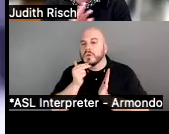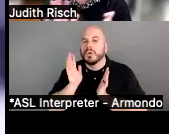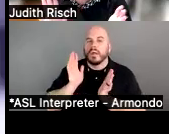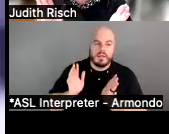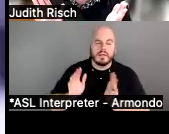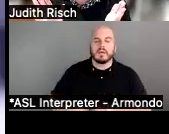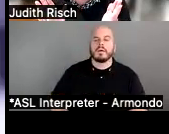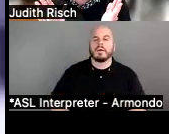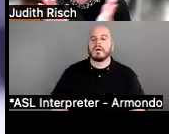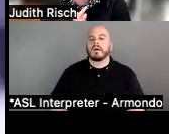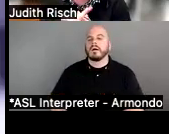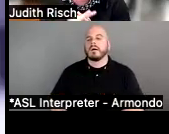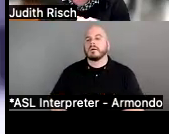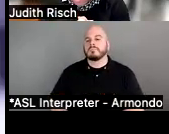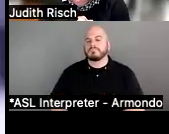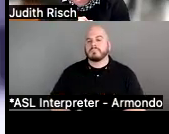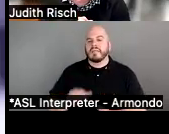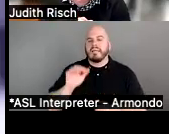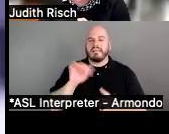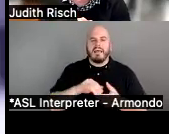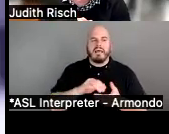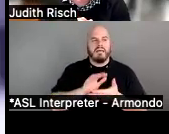And that isn't